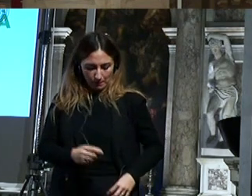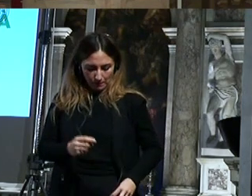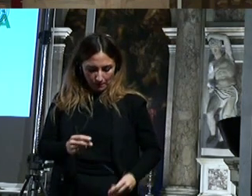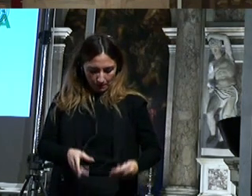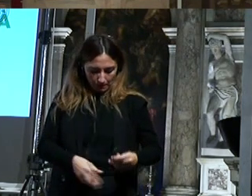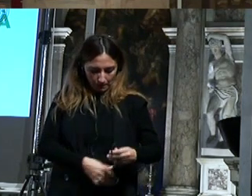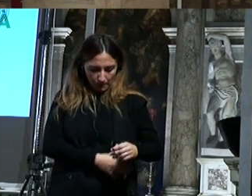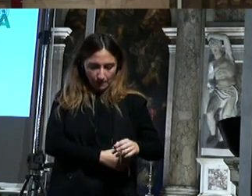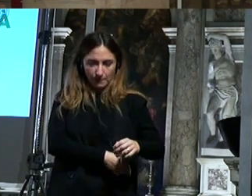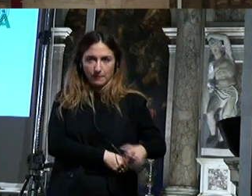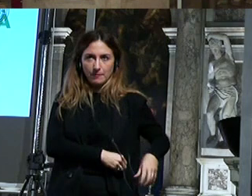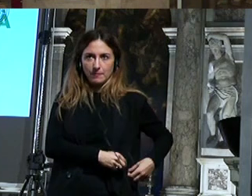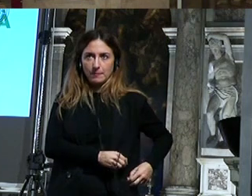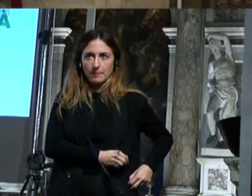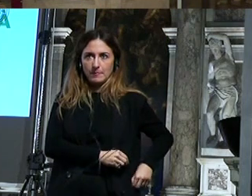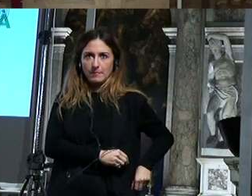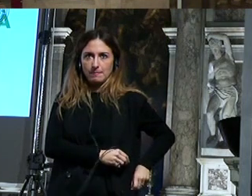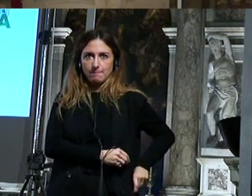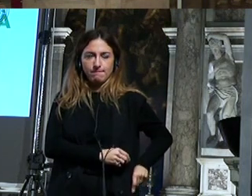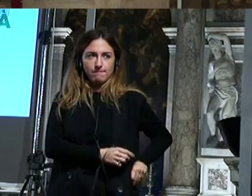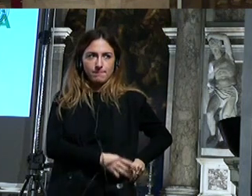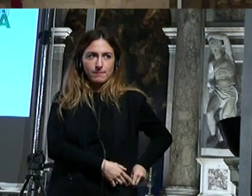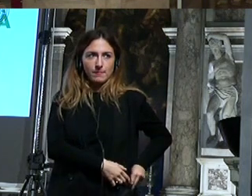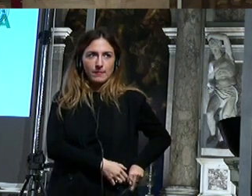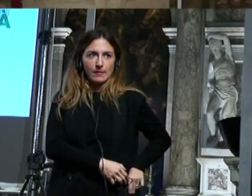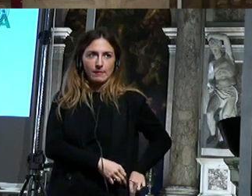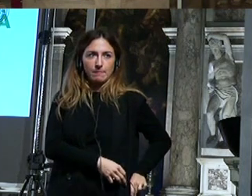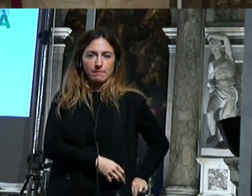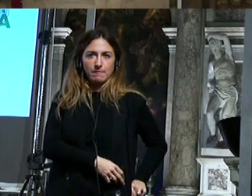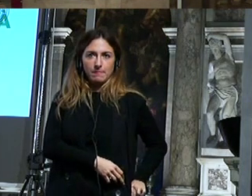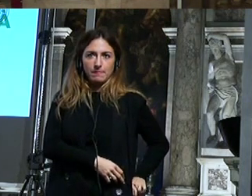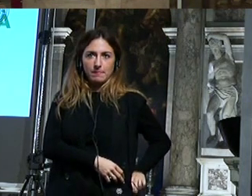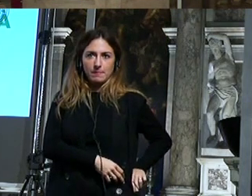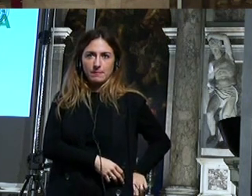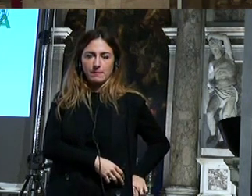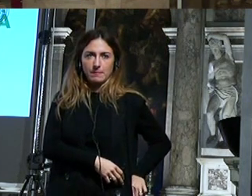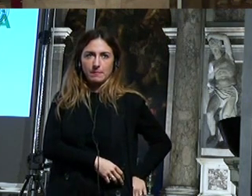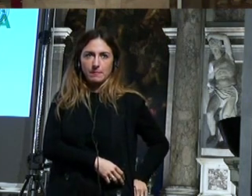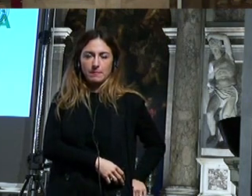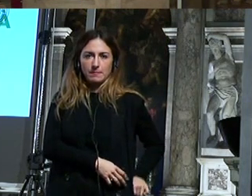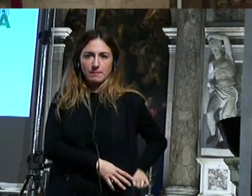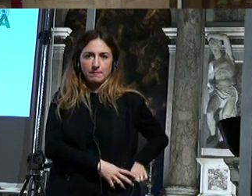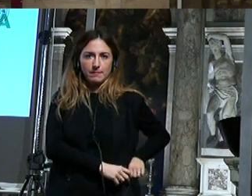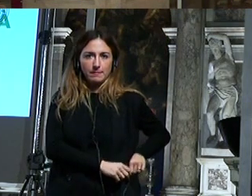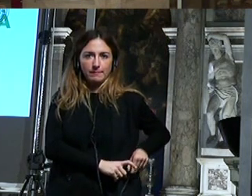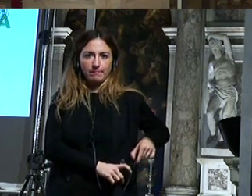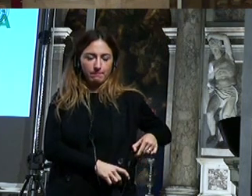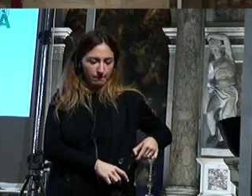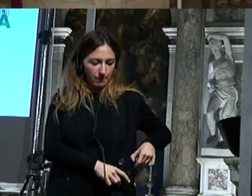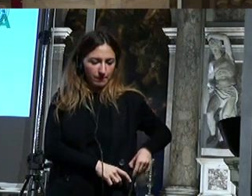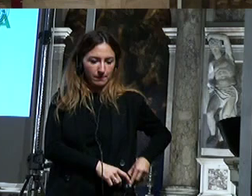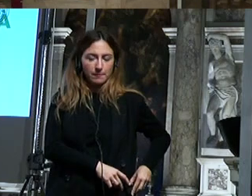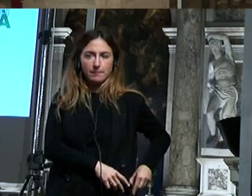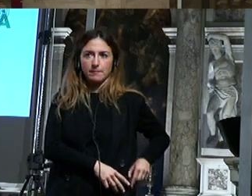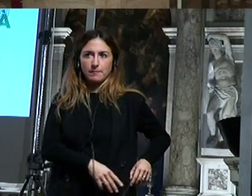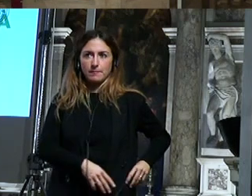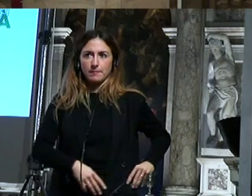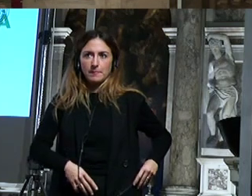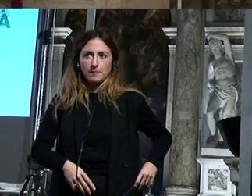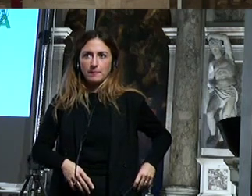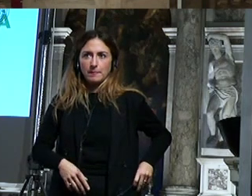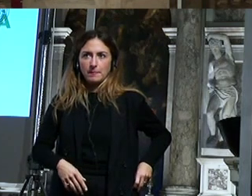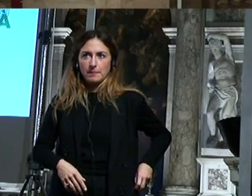it be lovers. But of course, there is the other aspect of being a woman, which